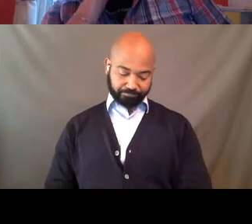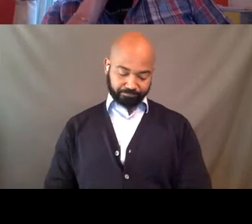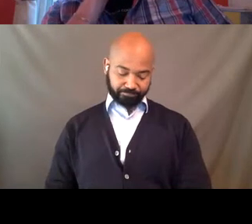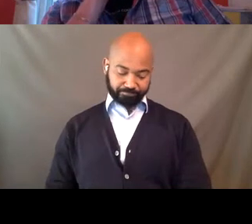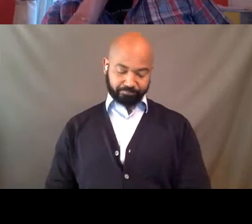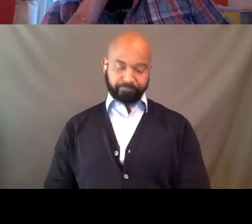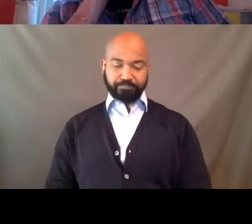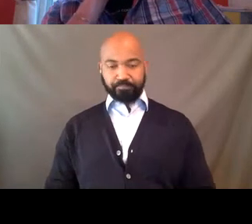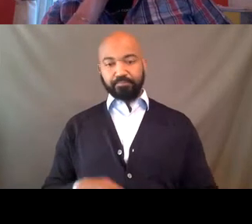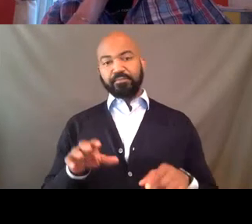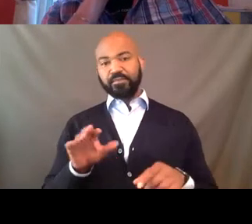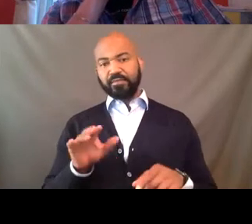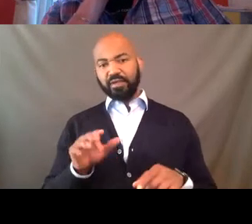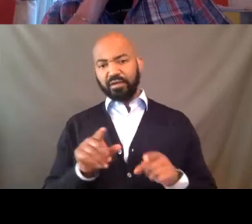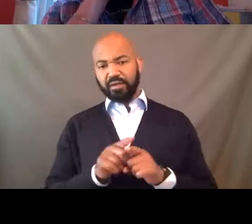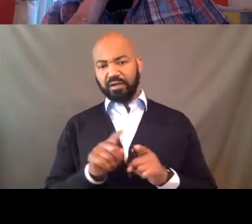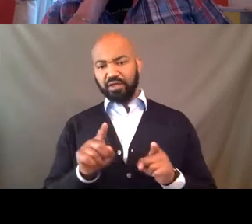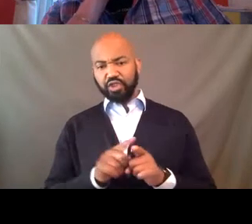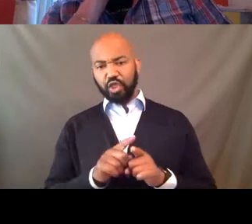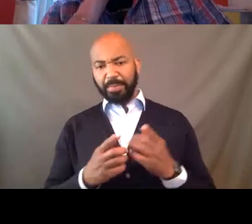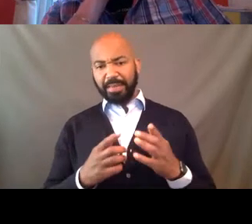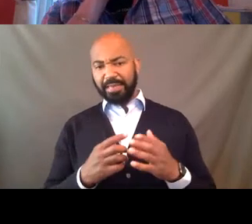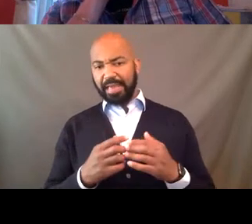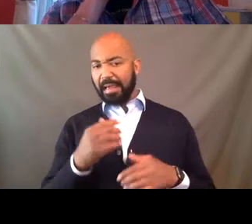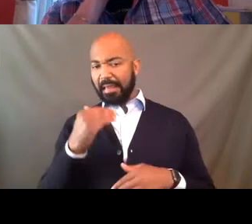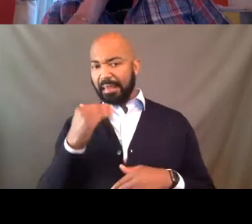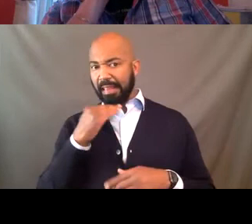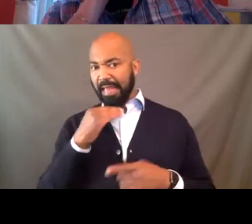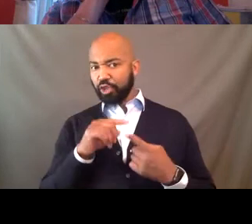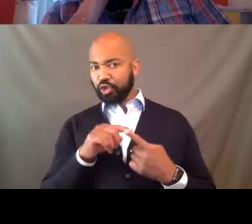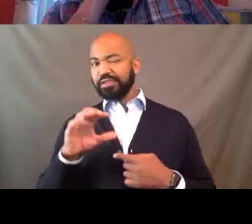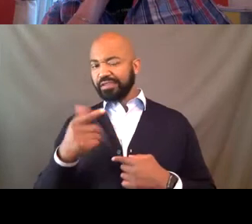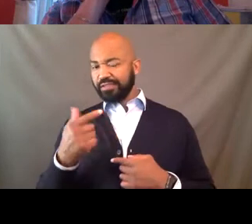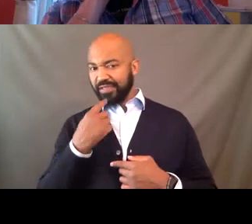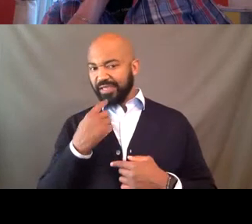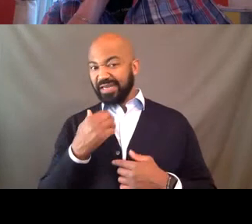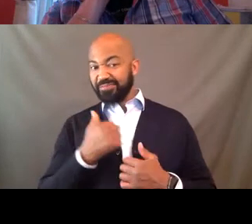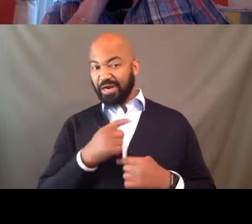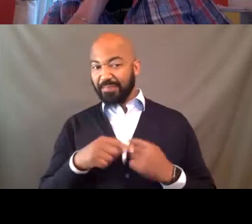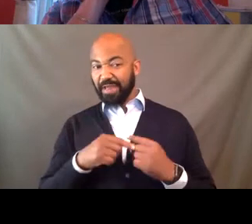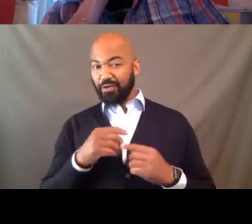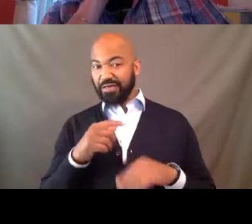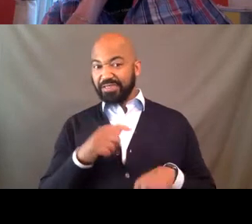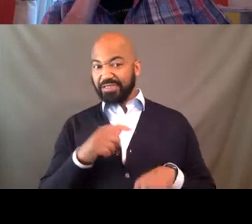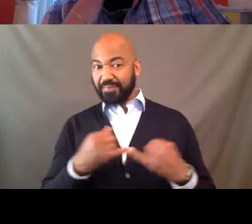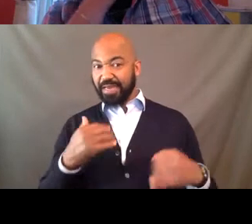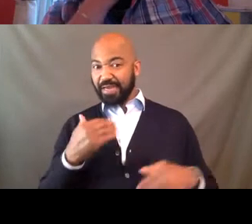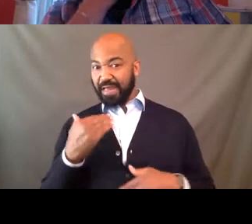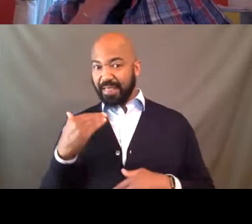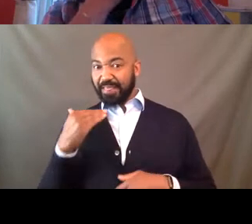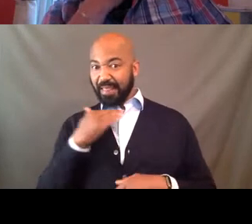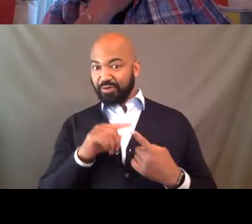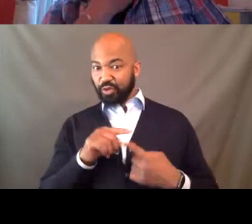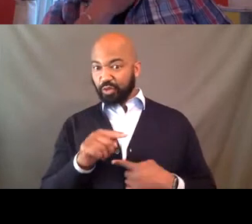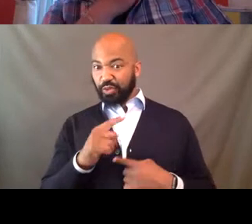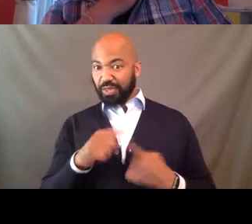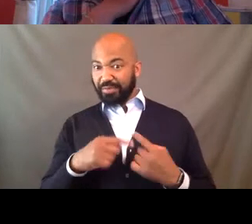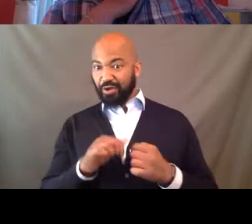I may have lied to you in terms of the timeline and that this would take, but I actually think it's really